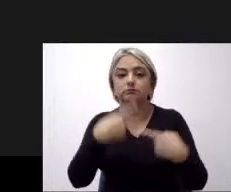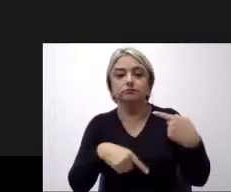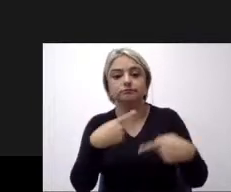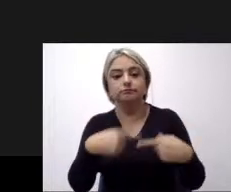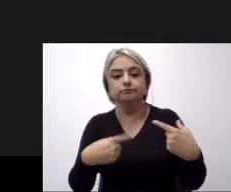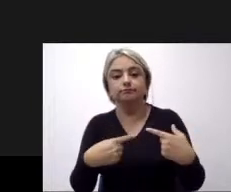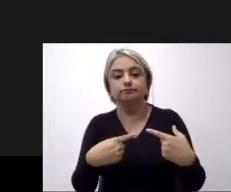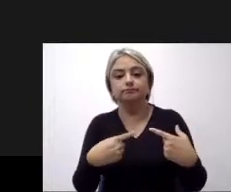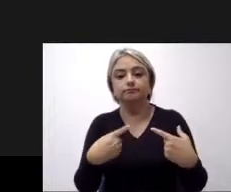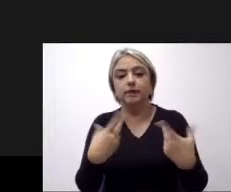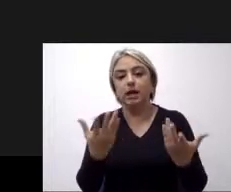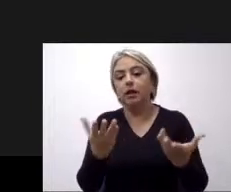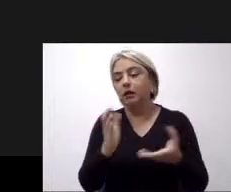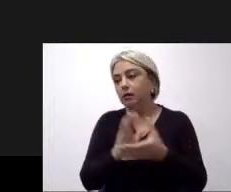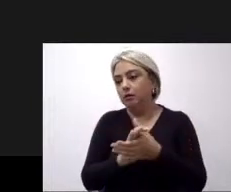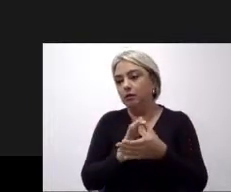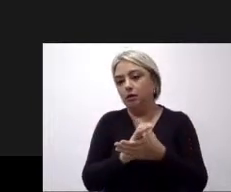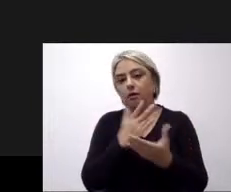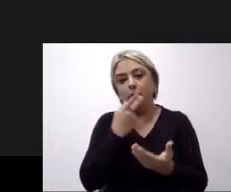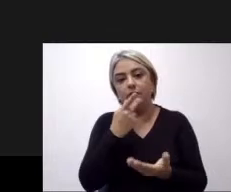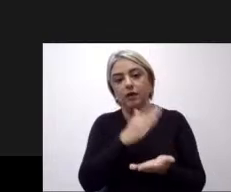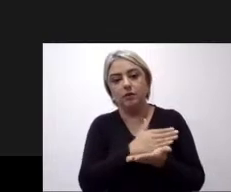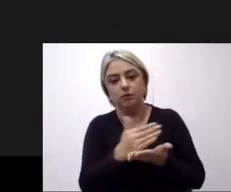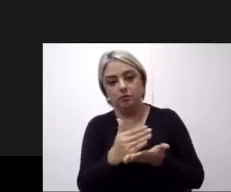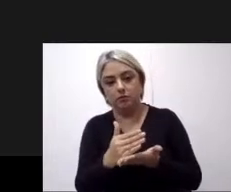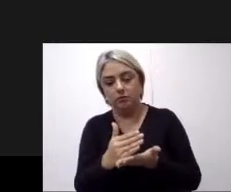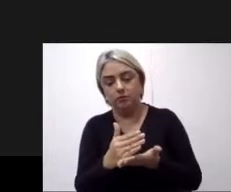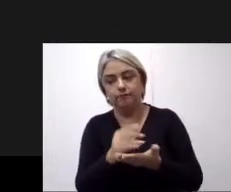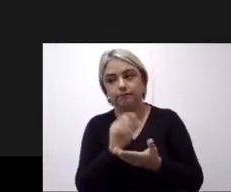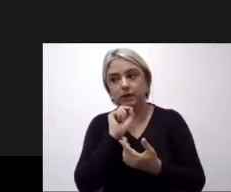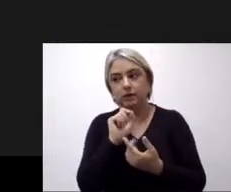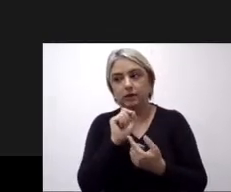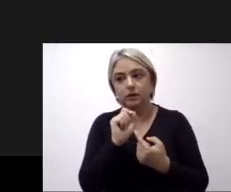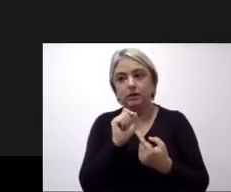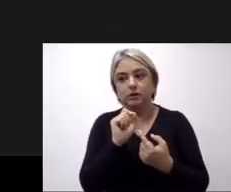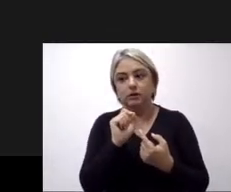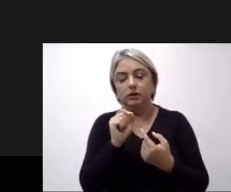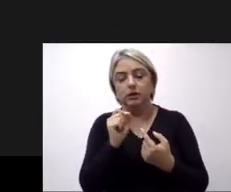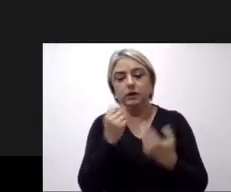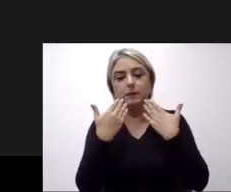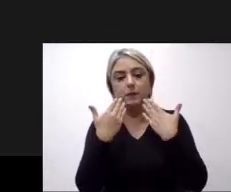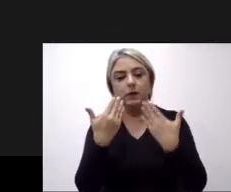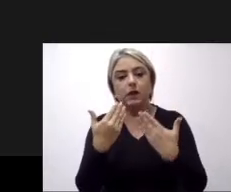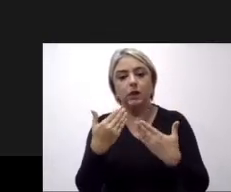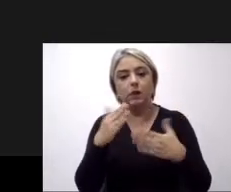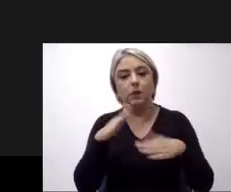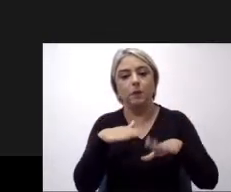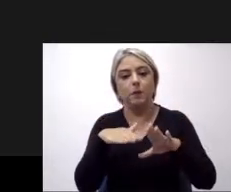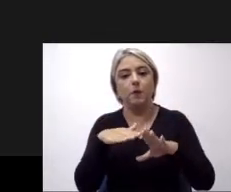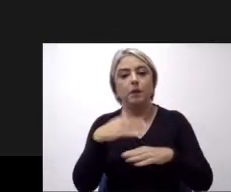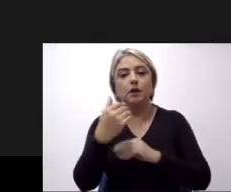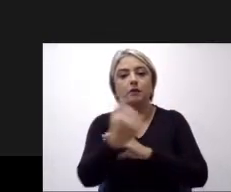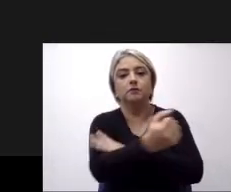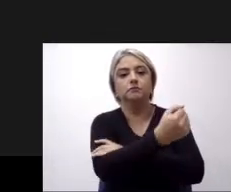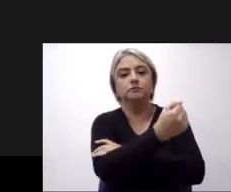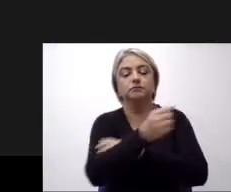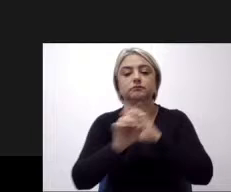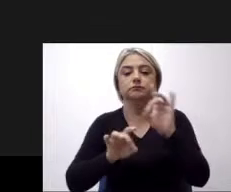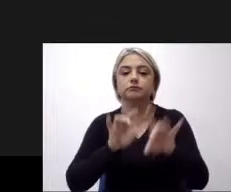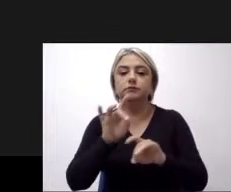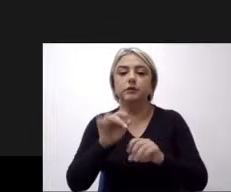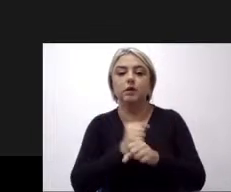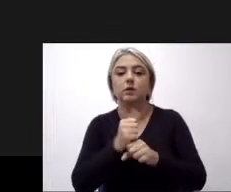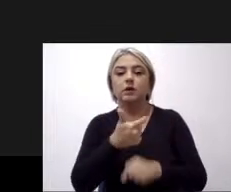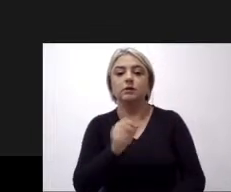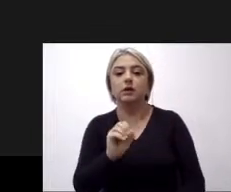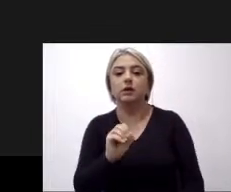introduction. That's what feminist movements have showed, especially from the 70s, when they claimed the private